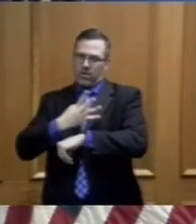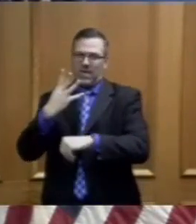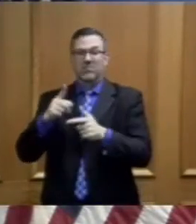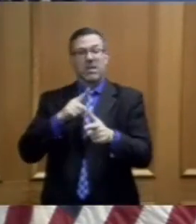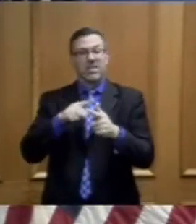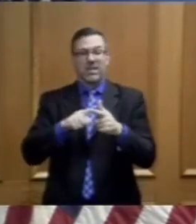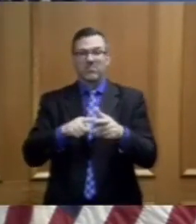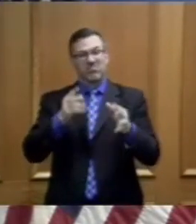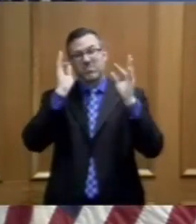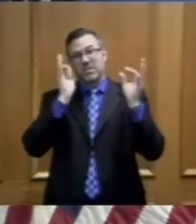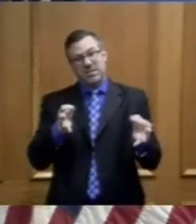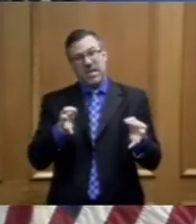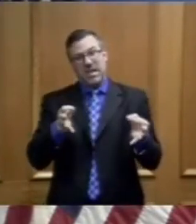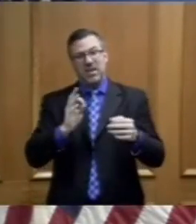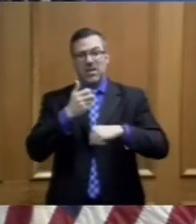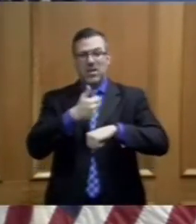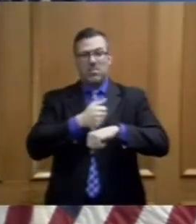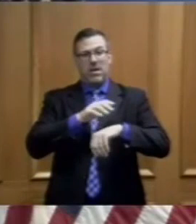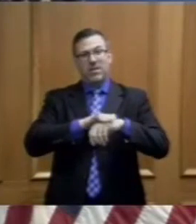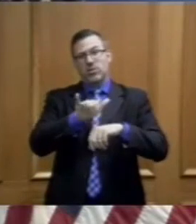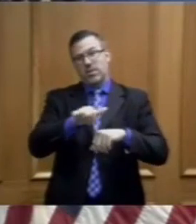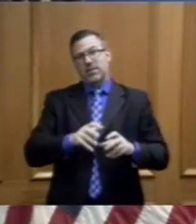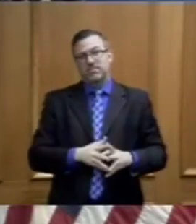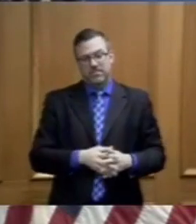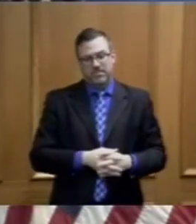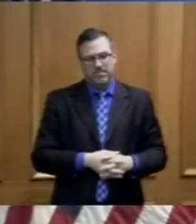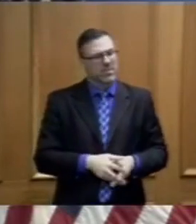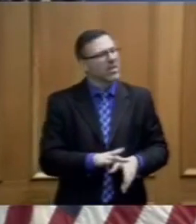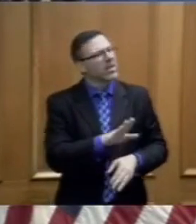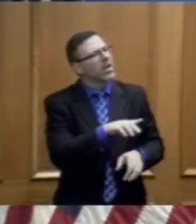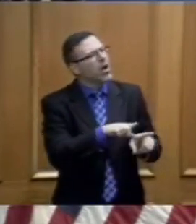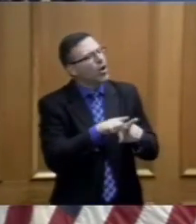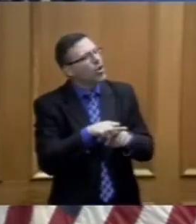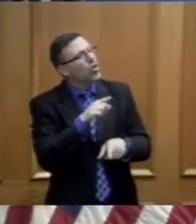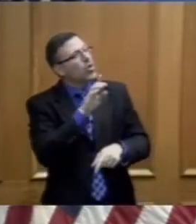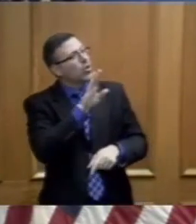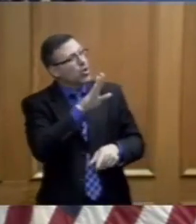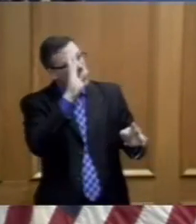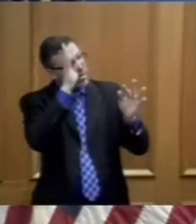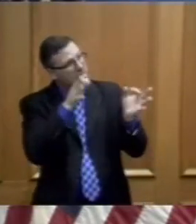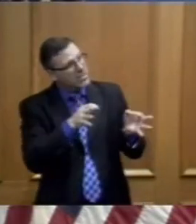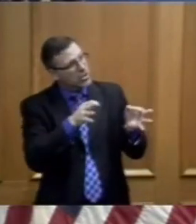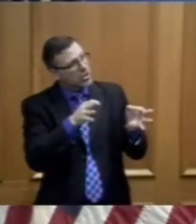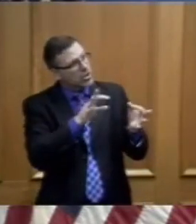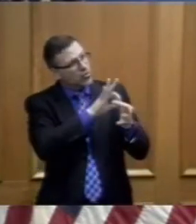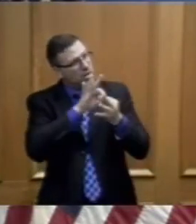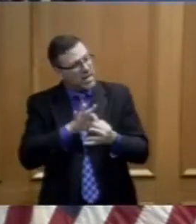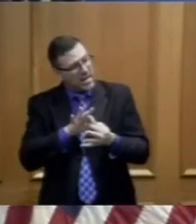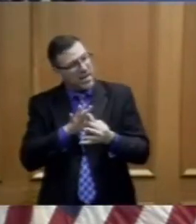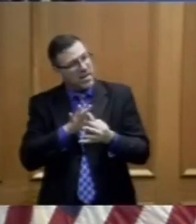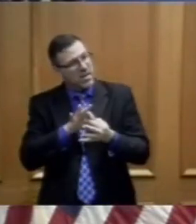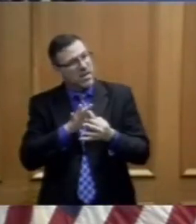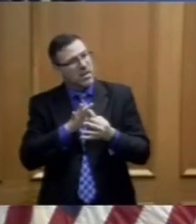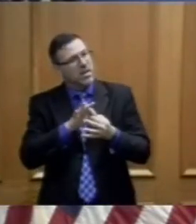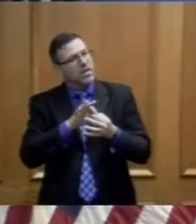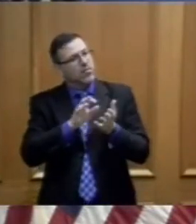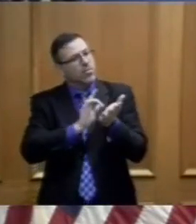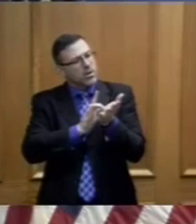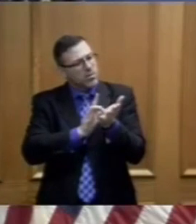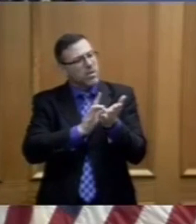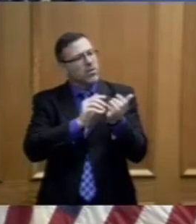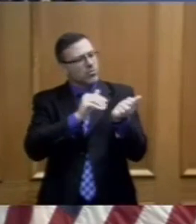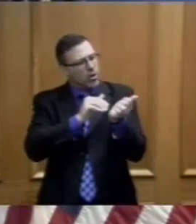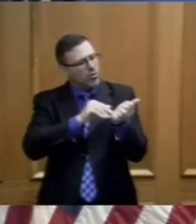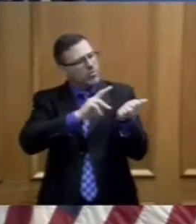decision based on that. And then real quick follow, did your decision on this have anything to do with the encouragement from medical community,